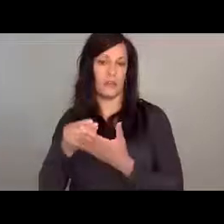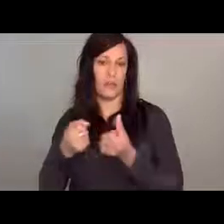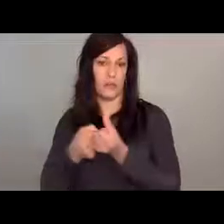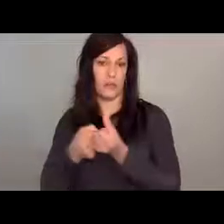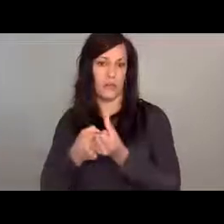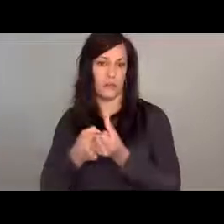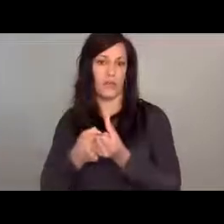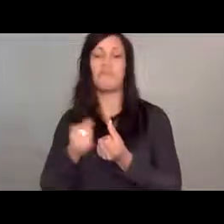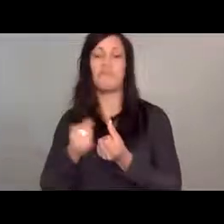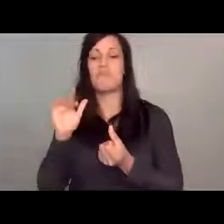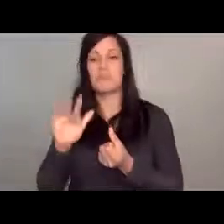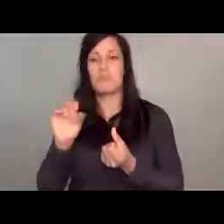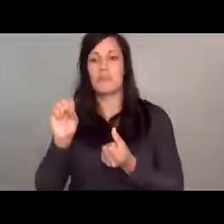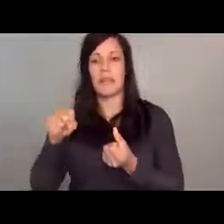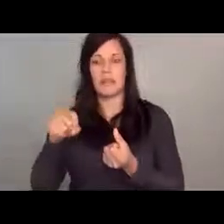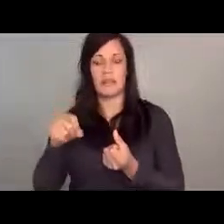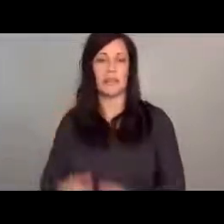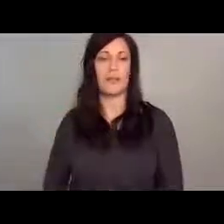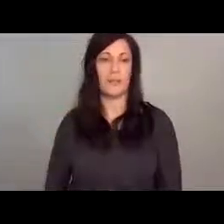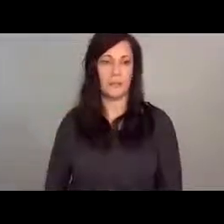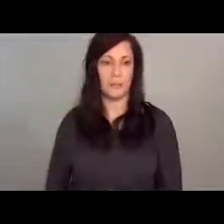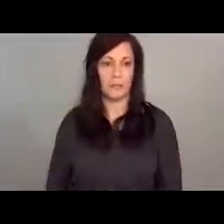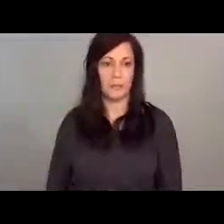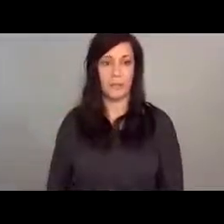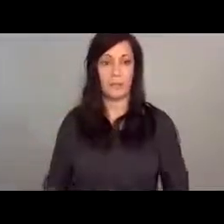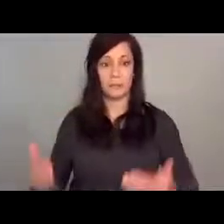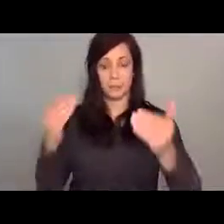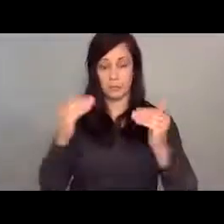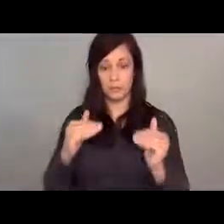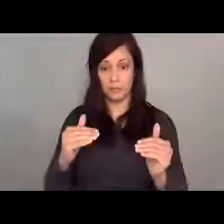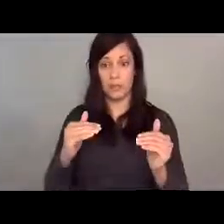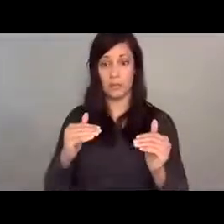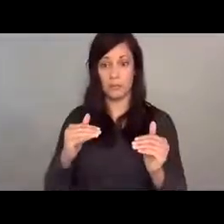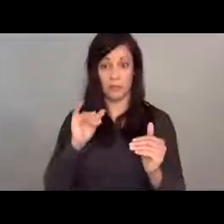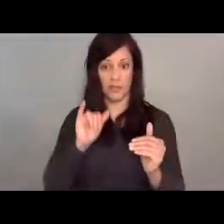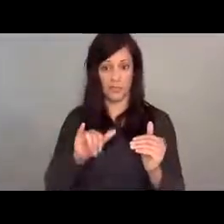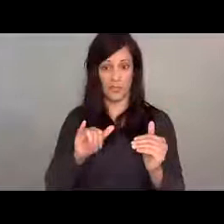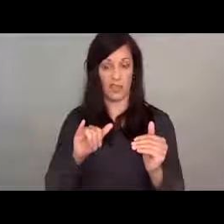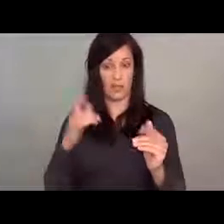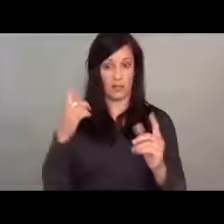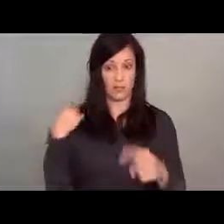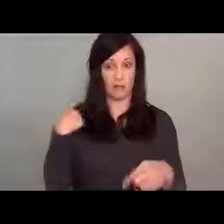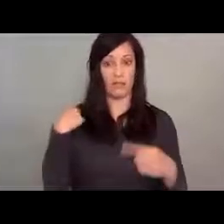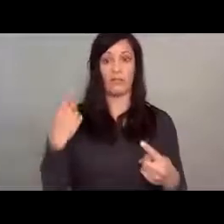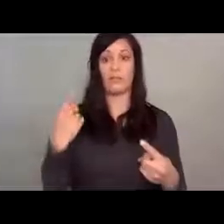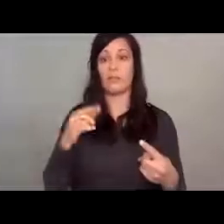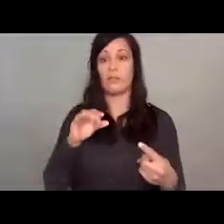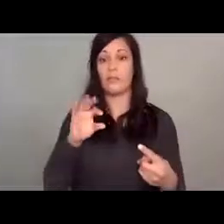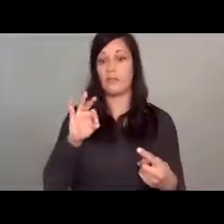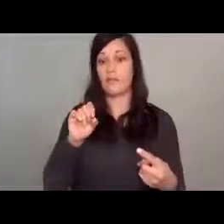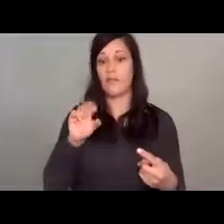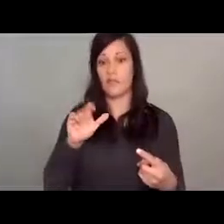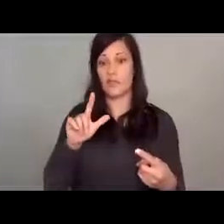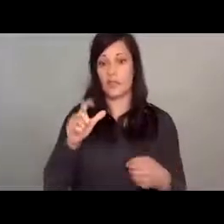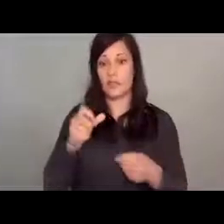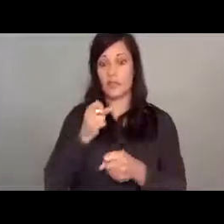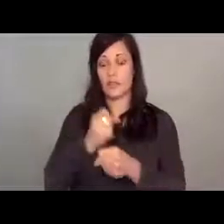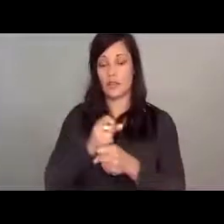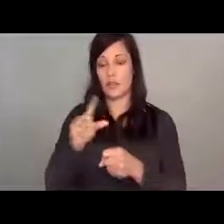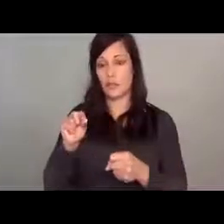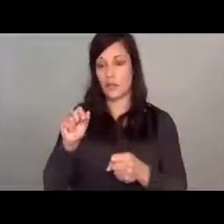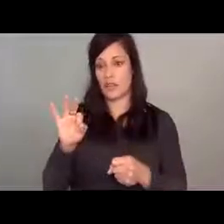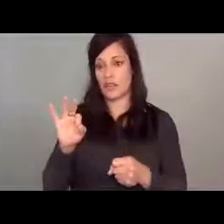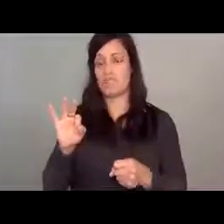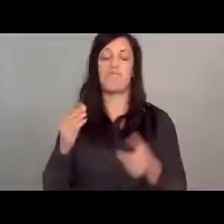yes. And has it had that status since fiscal year 2019? We're going to also